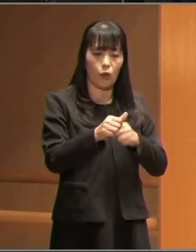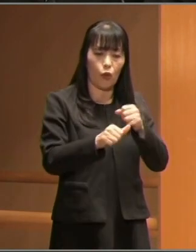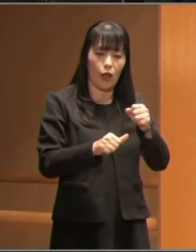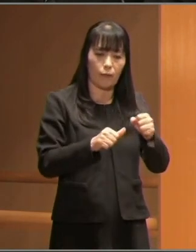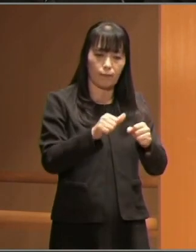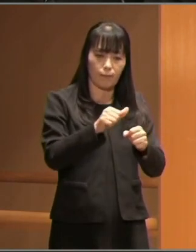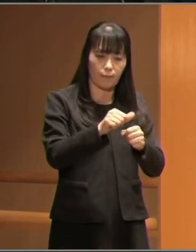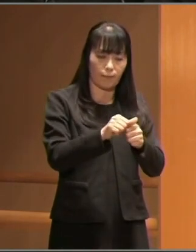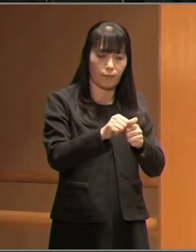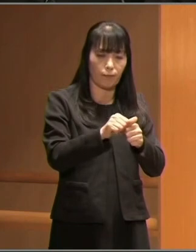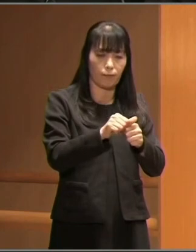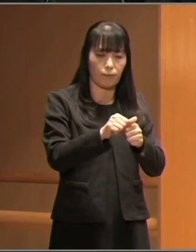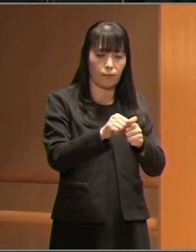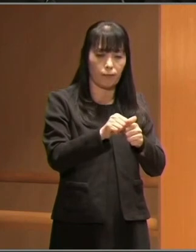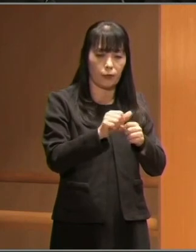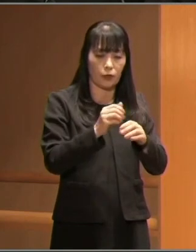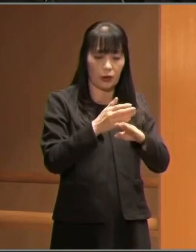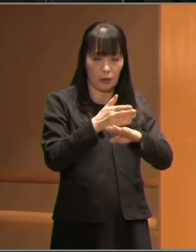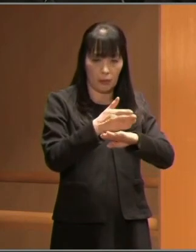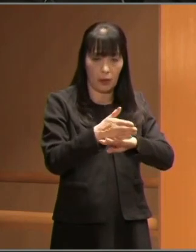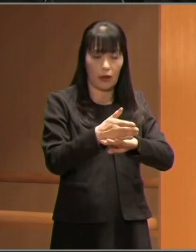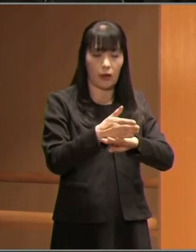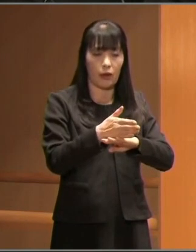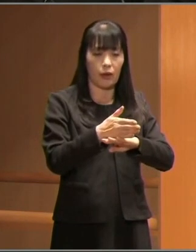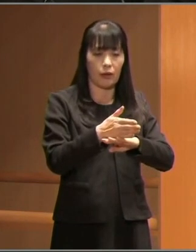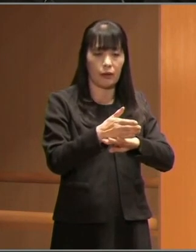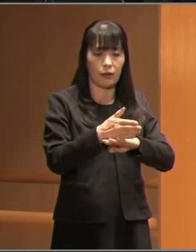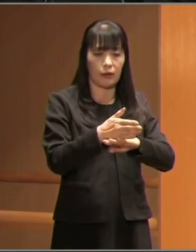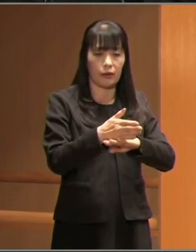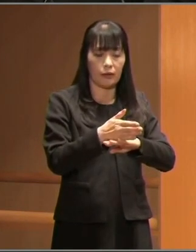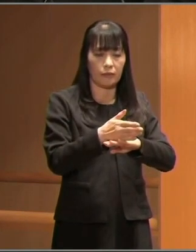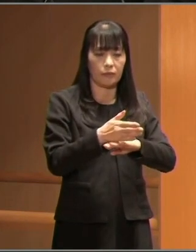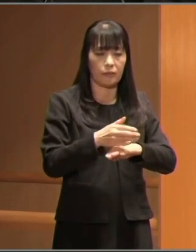at least 5 years, after 5 years,